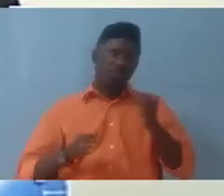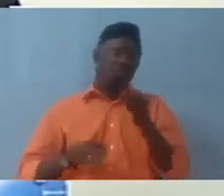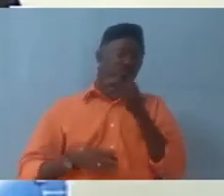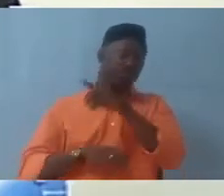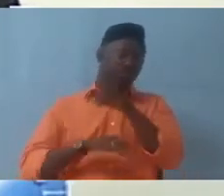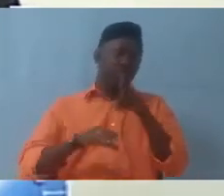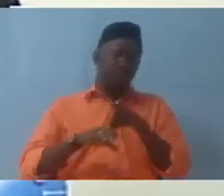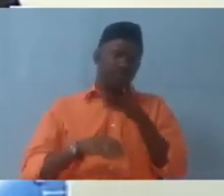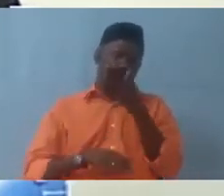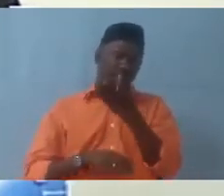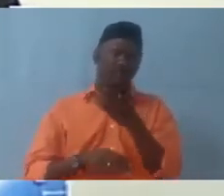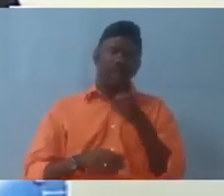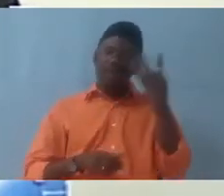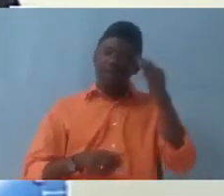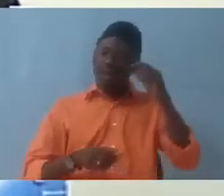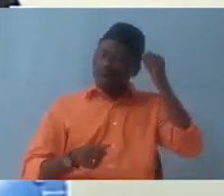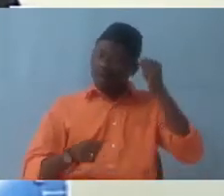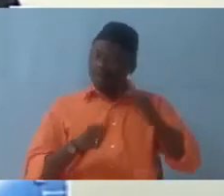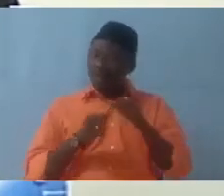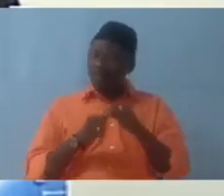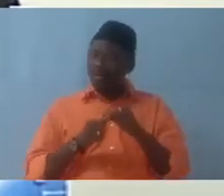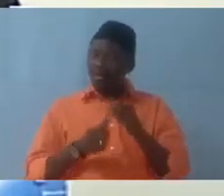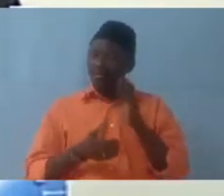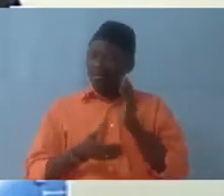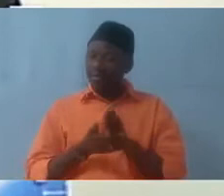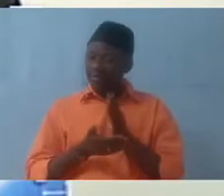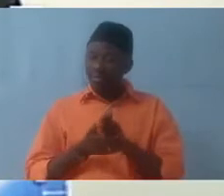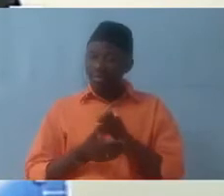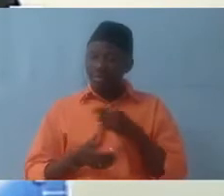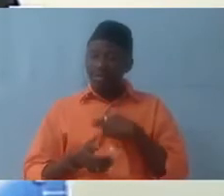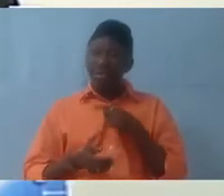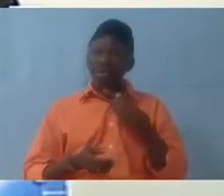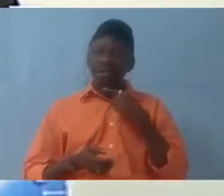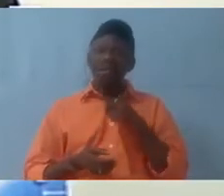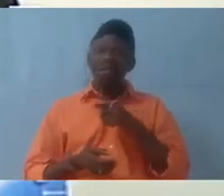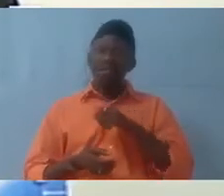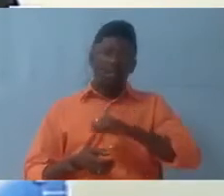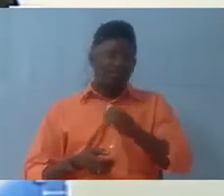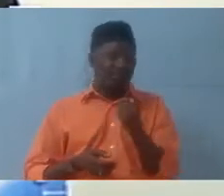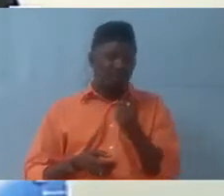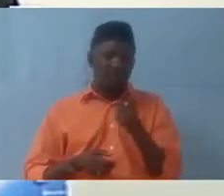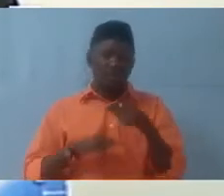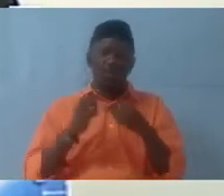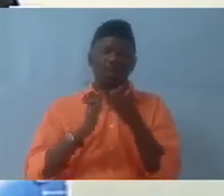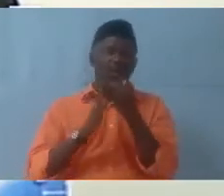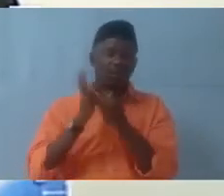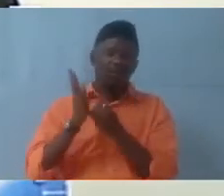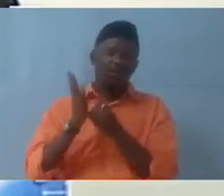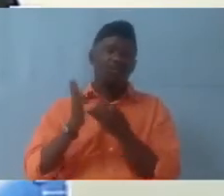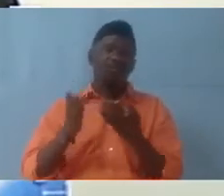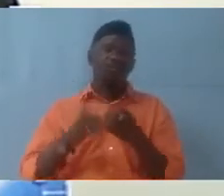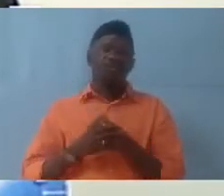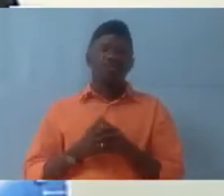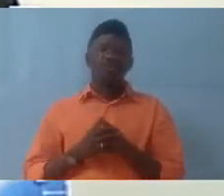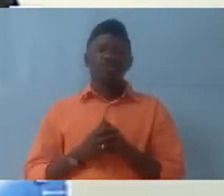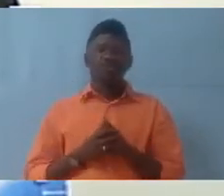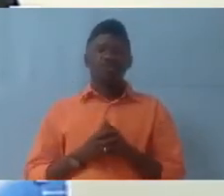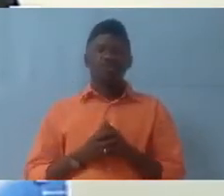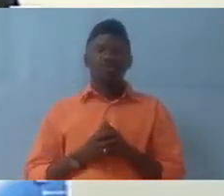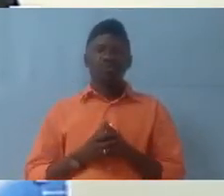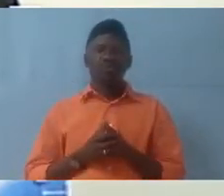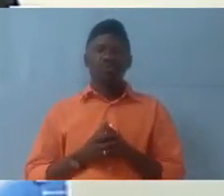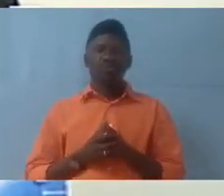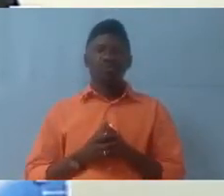bi. If I recall well, he struck out a matter. Suma fatale ko dafa am layo bum dakh ci